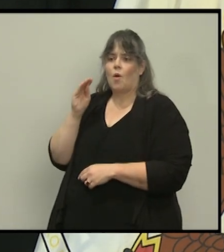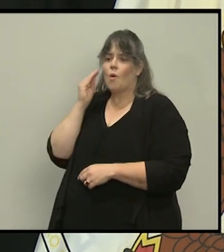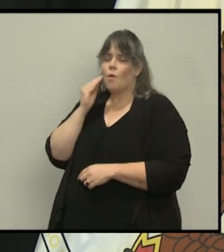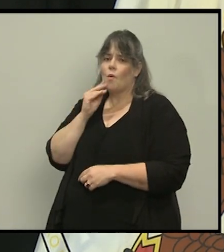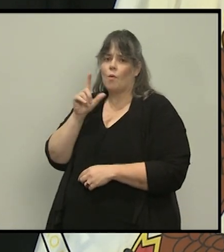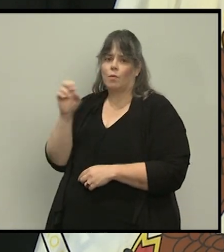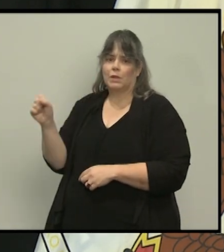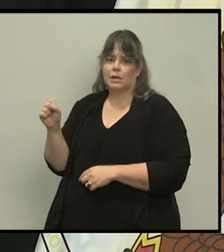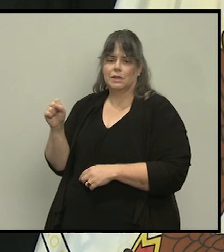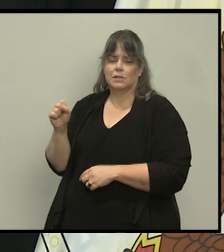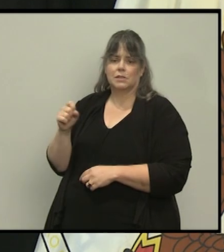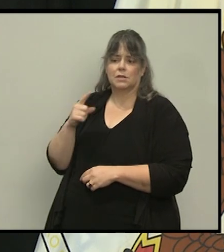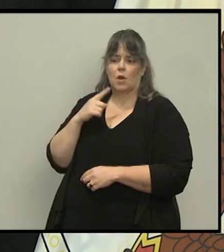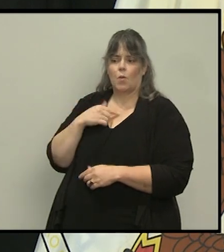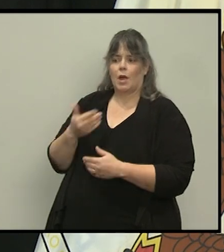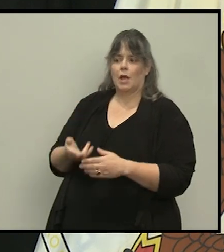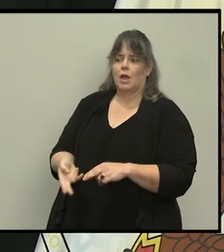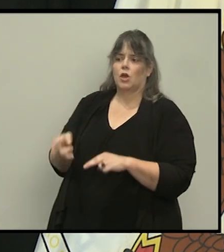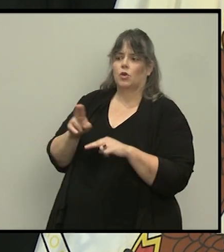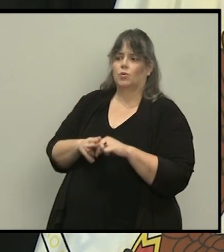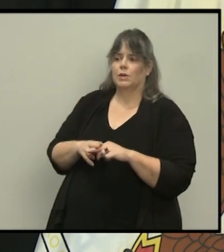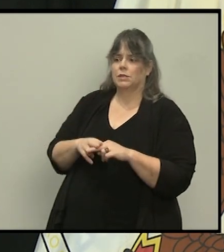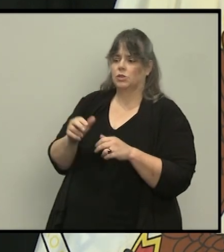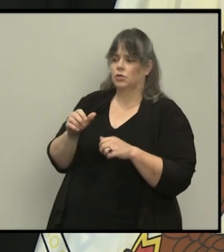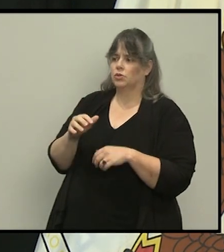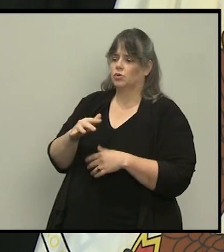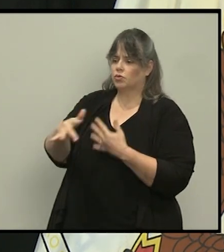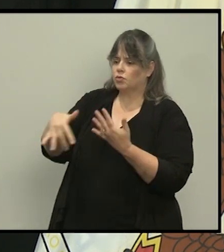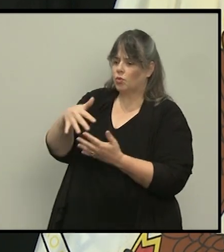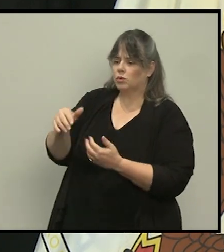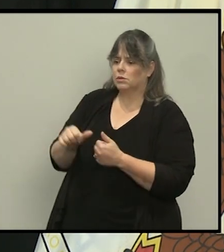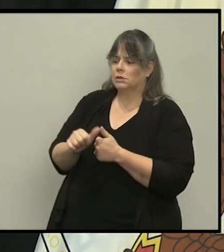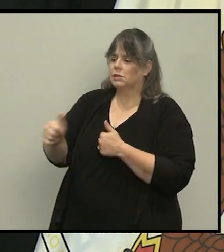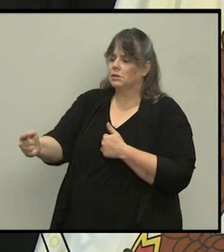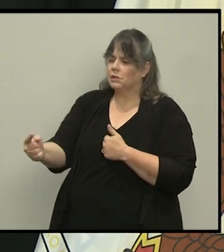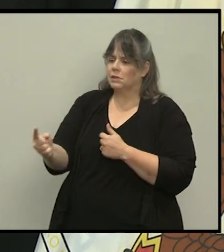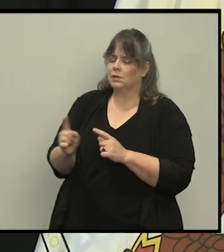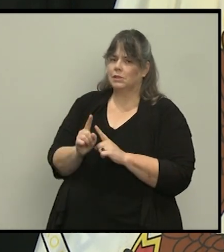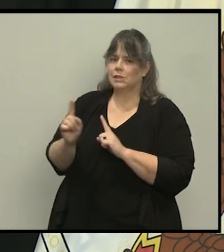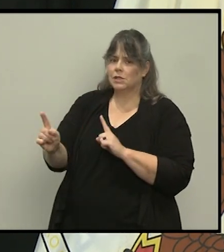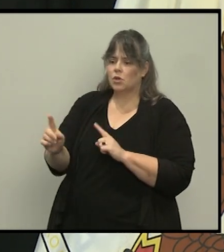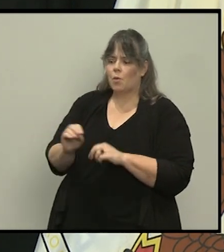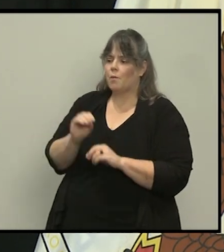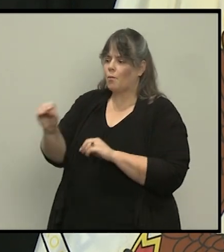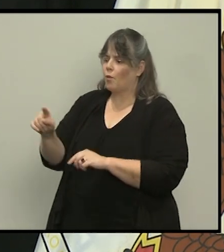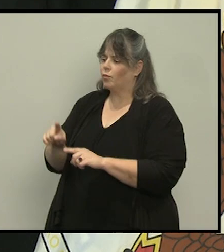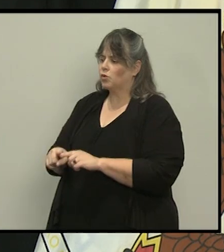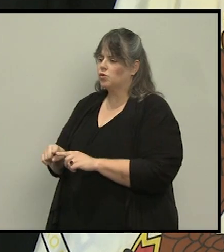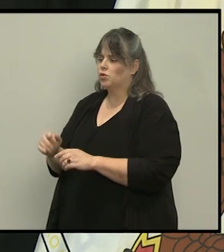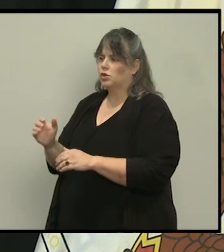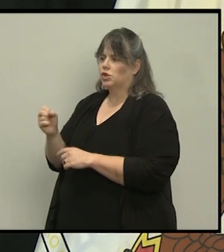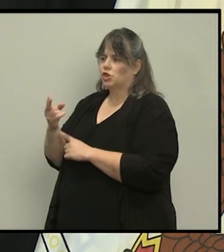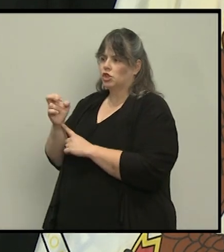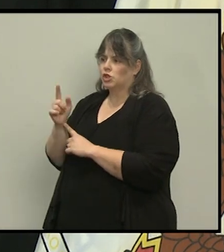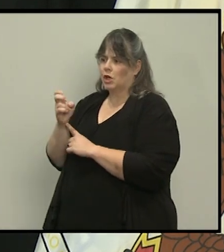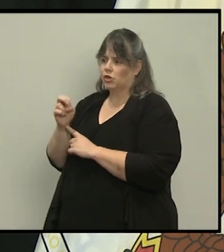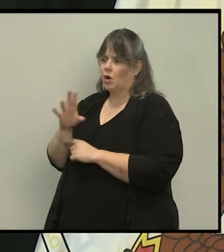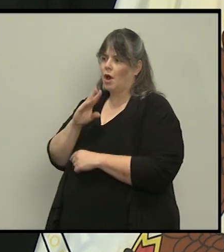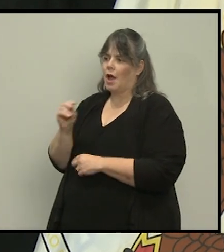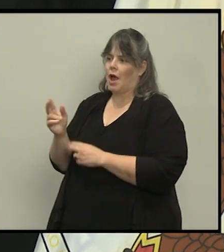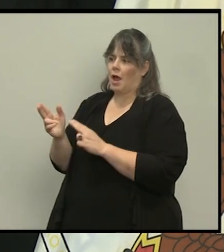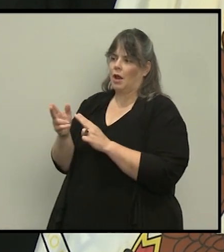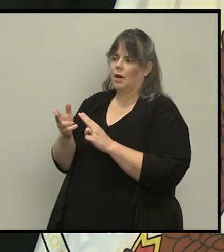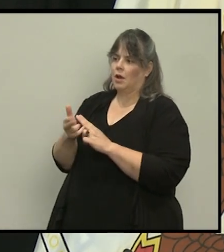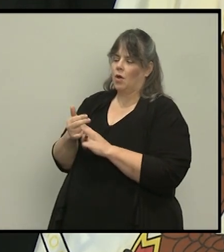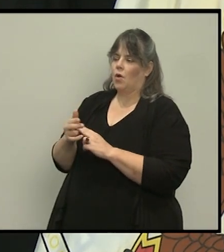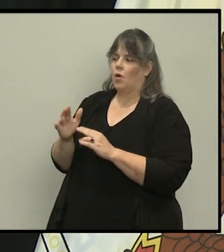have increased social distancing and food access in shelters and have been moving people to shelters into hotels for their safety. To